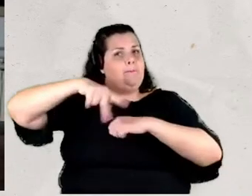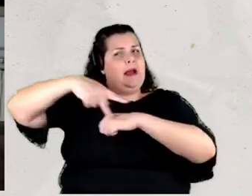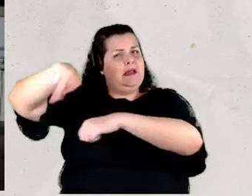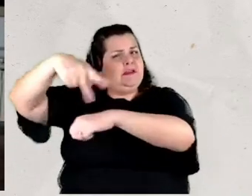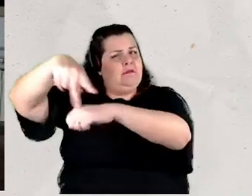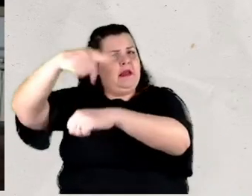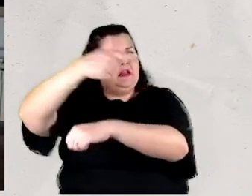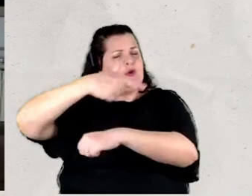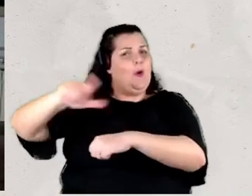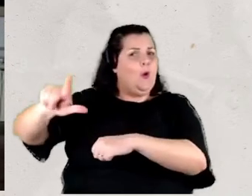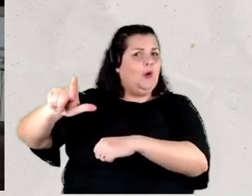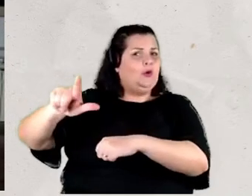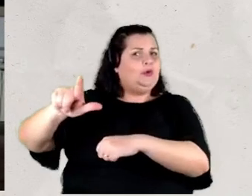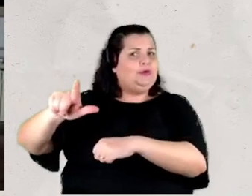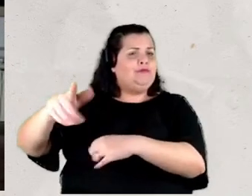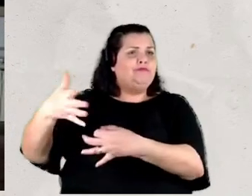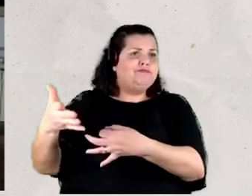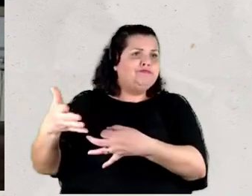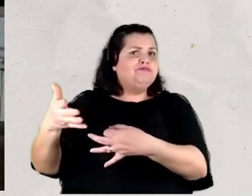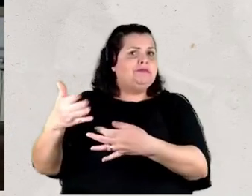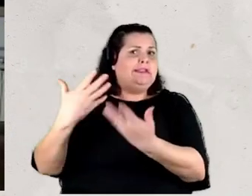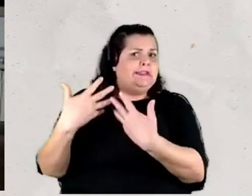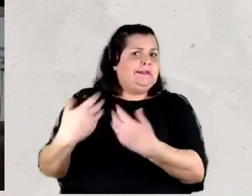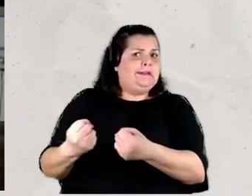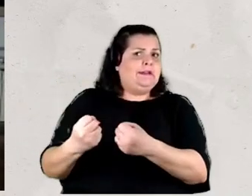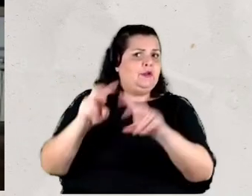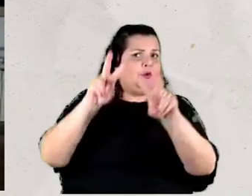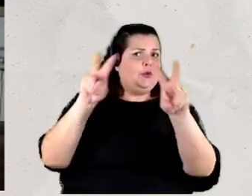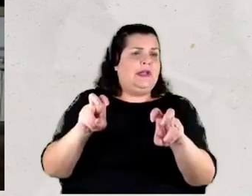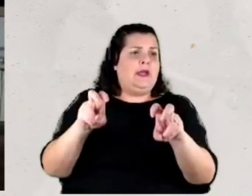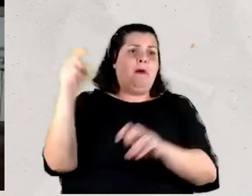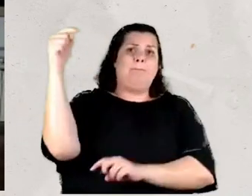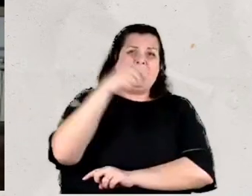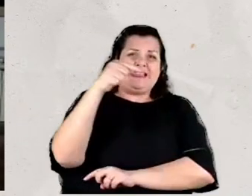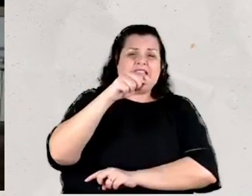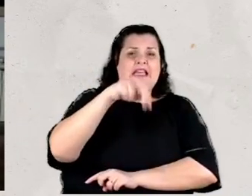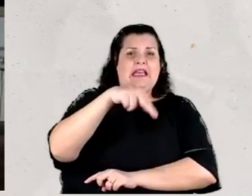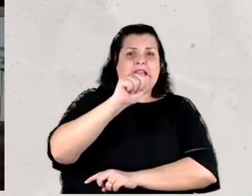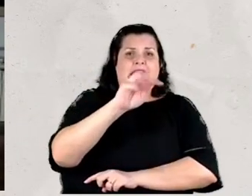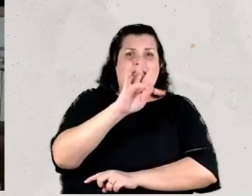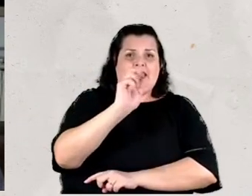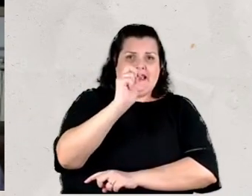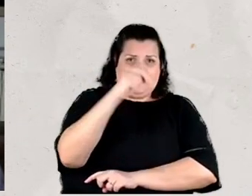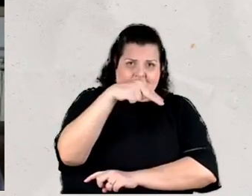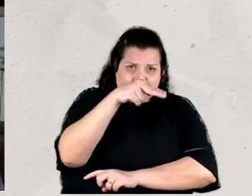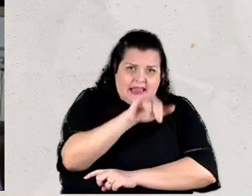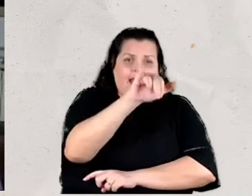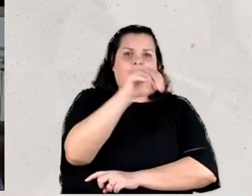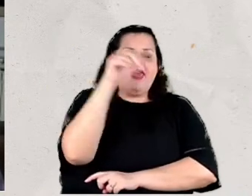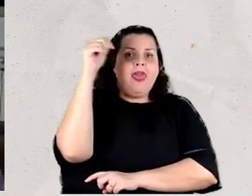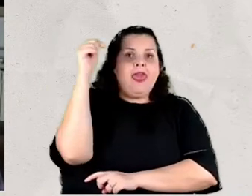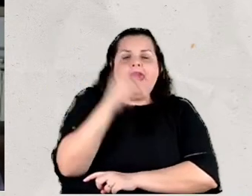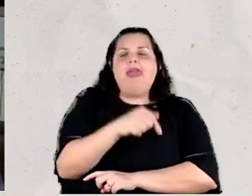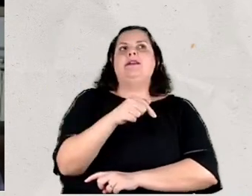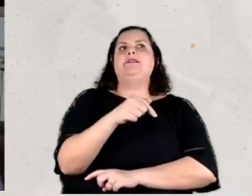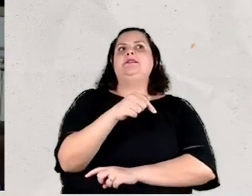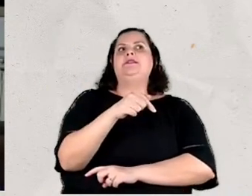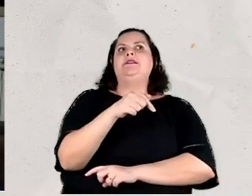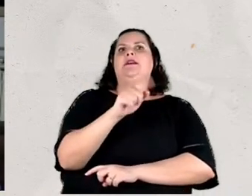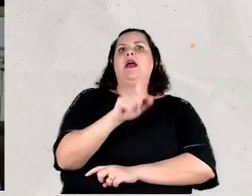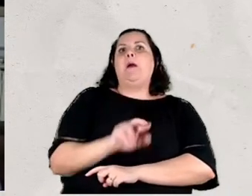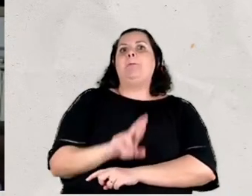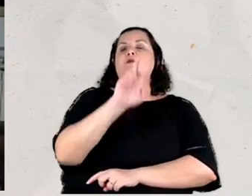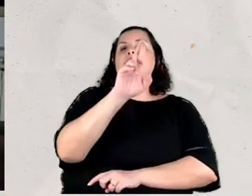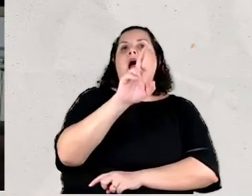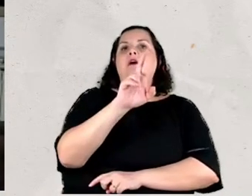galvanized much of the attention and opposition to Iran. In the last few